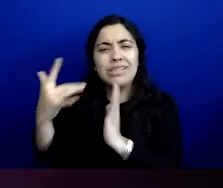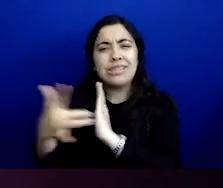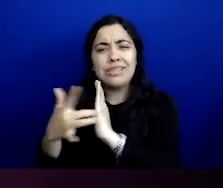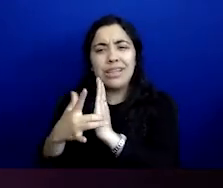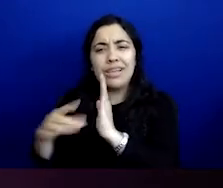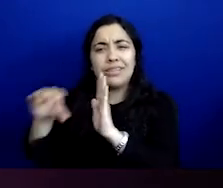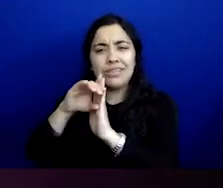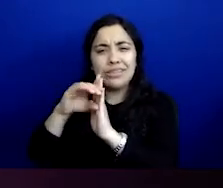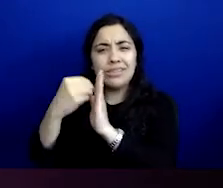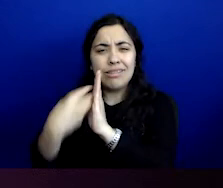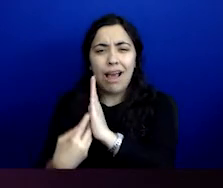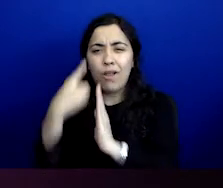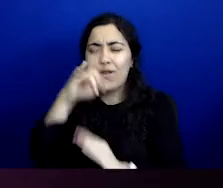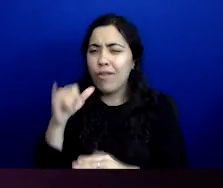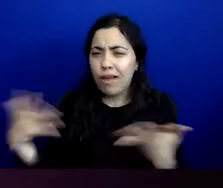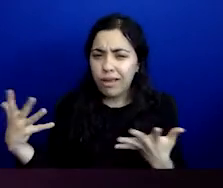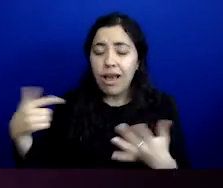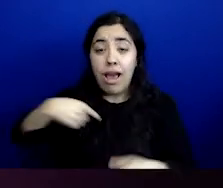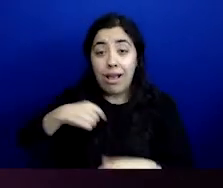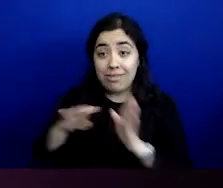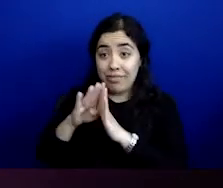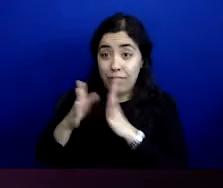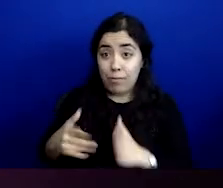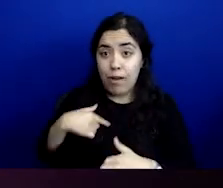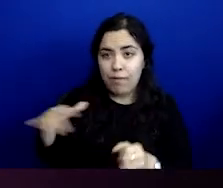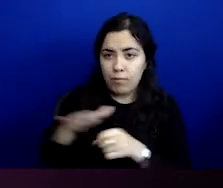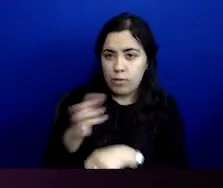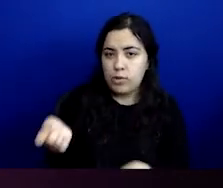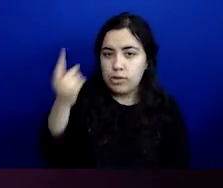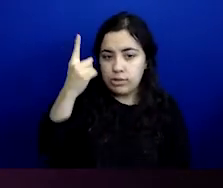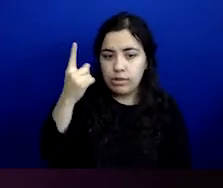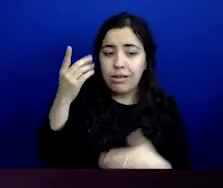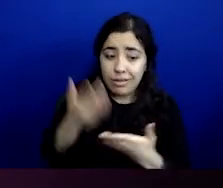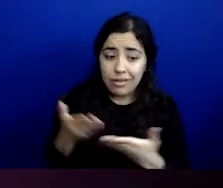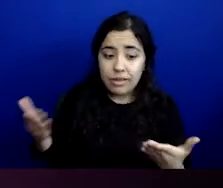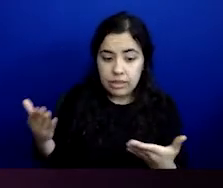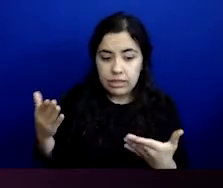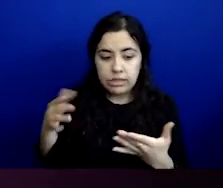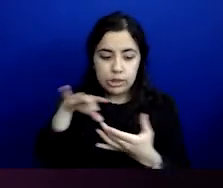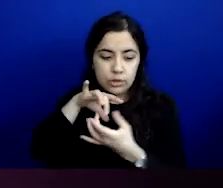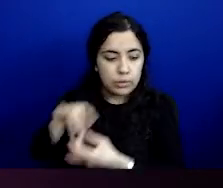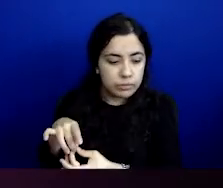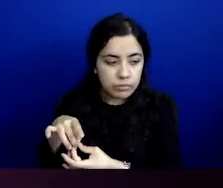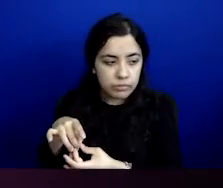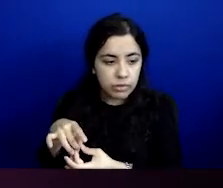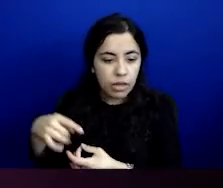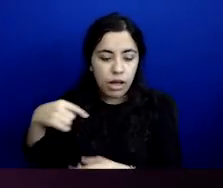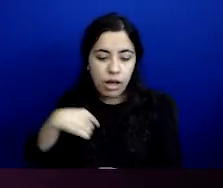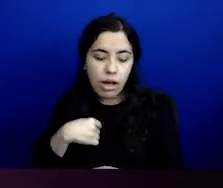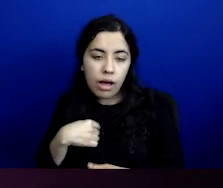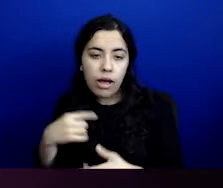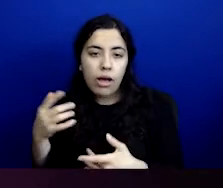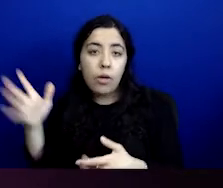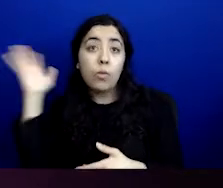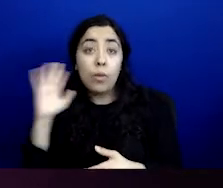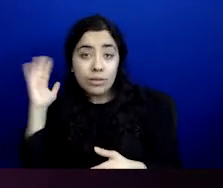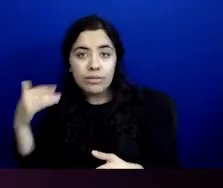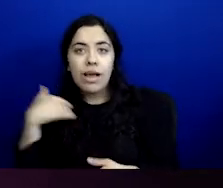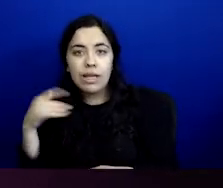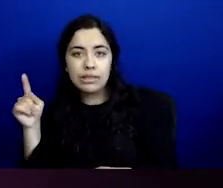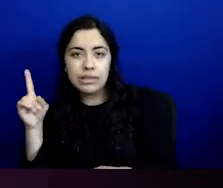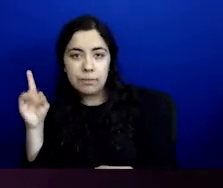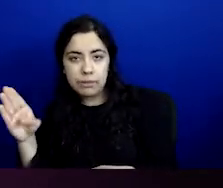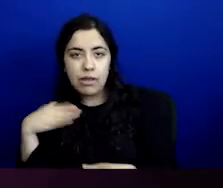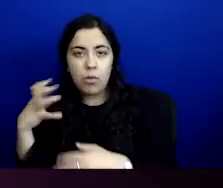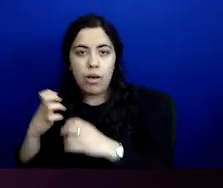like. Because I, as a developer, understand things in terms of, I want to have a database. If I want to